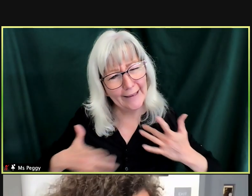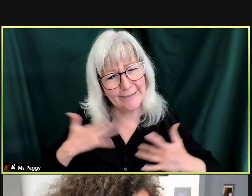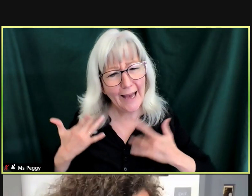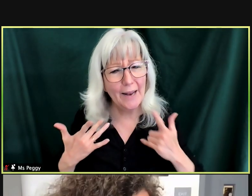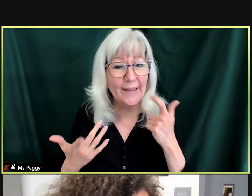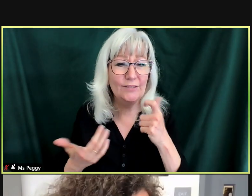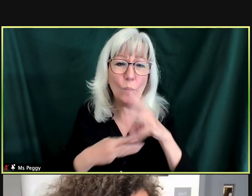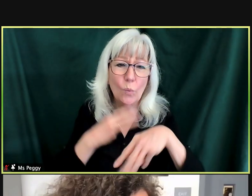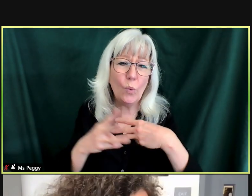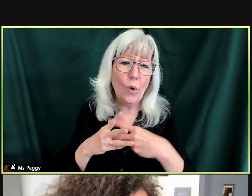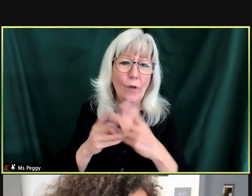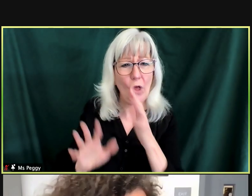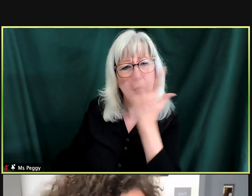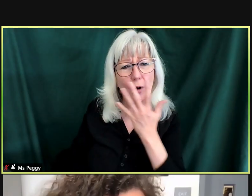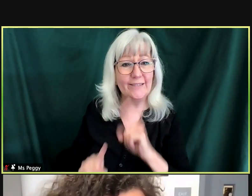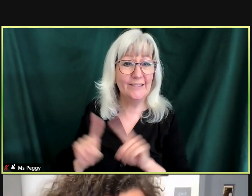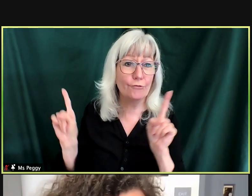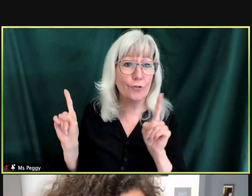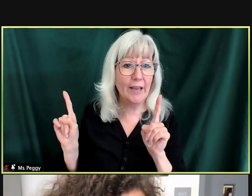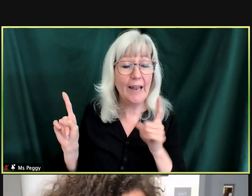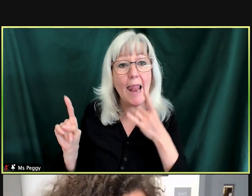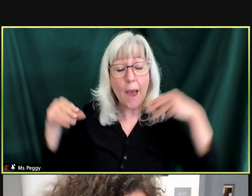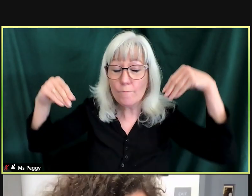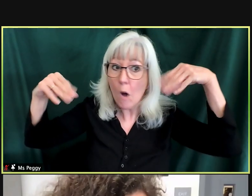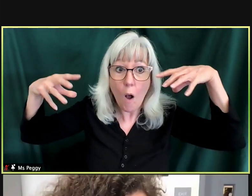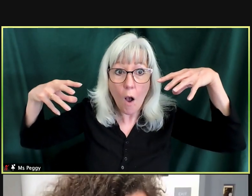looked when light bulbs lit up the night.